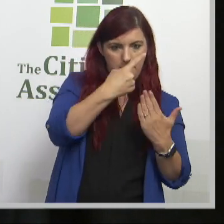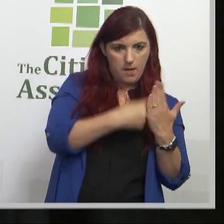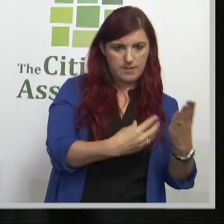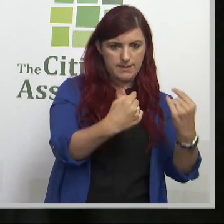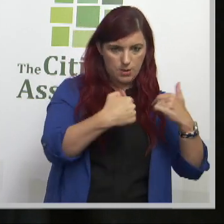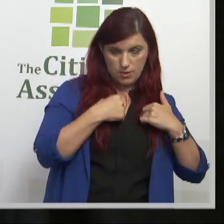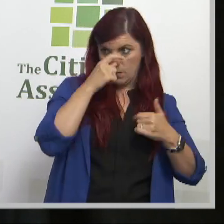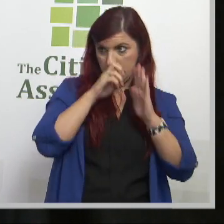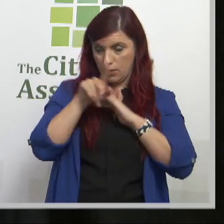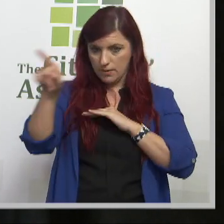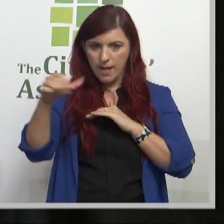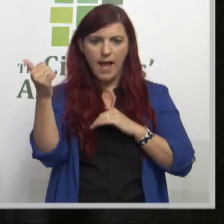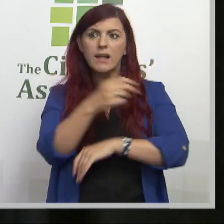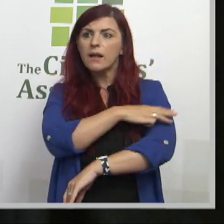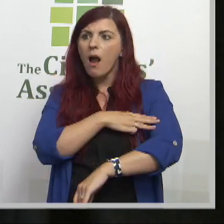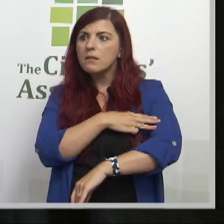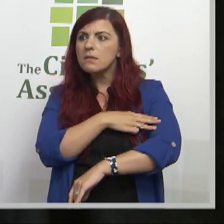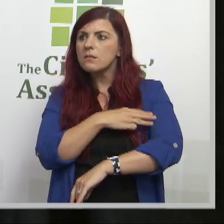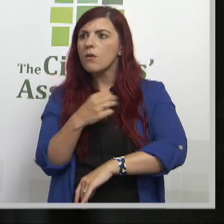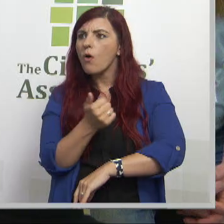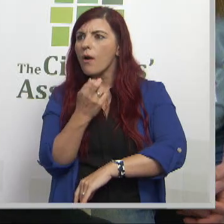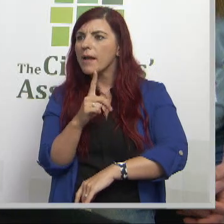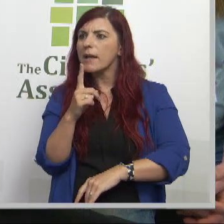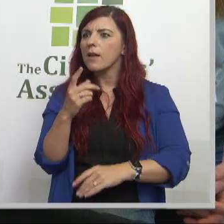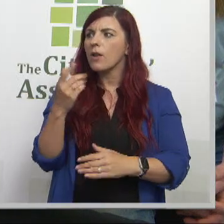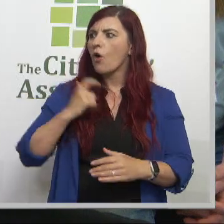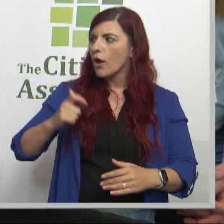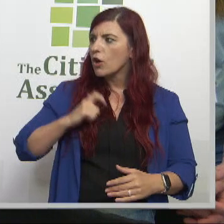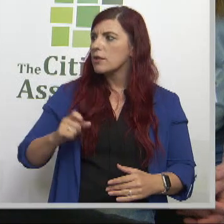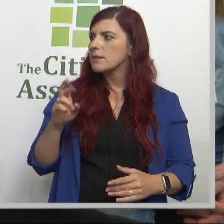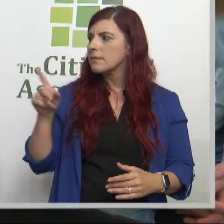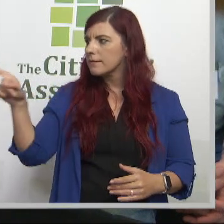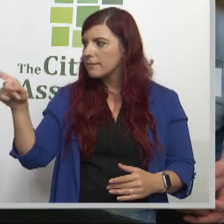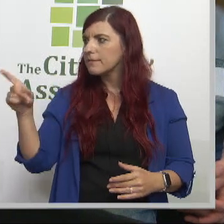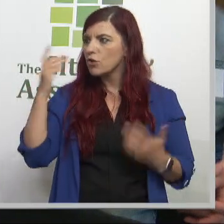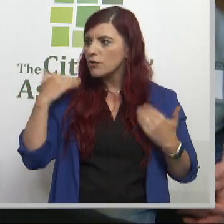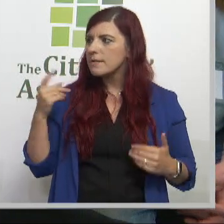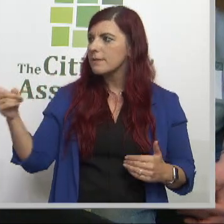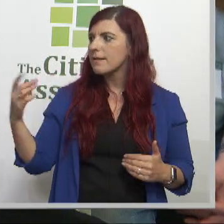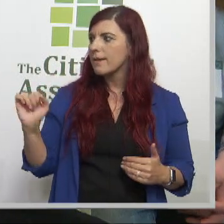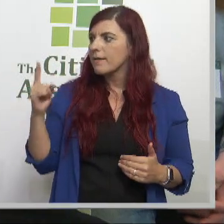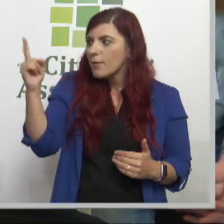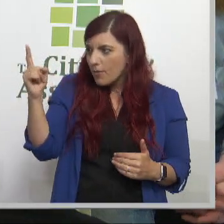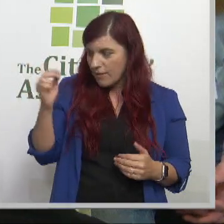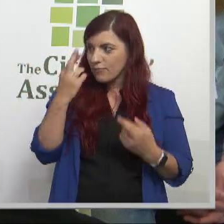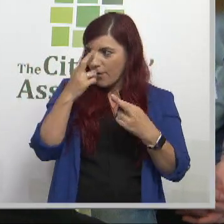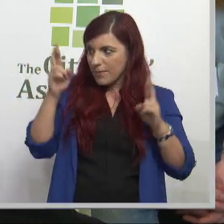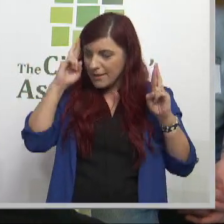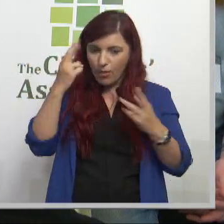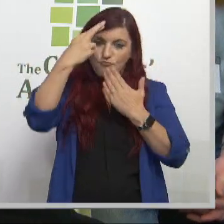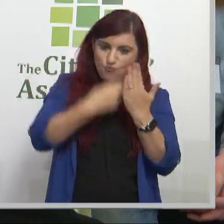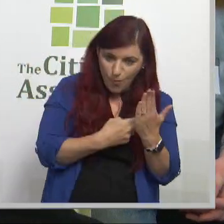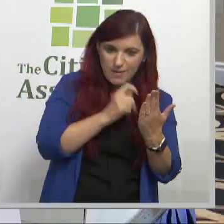over here. Do we have any guards, judges, lawyers? So, okay, you're going to represent what the rules tell